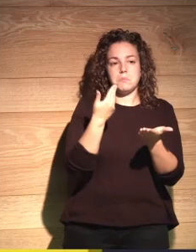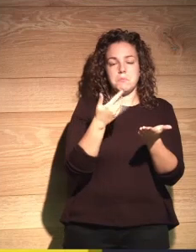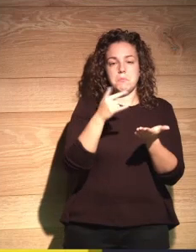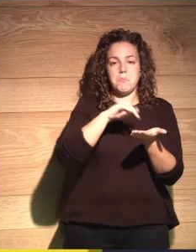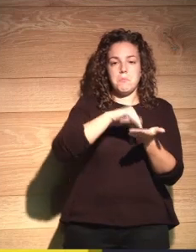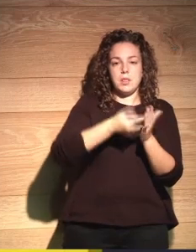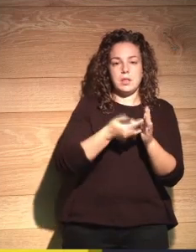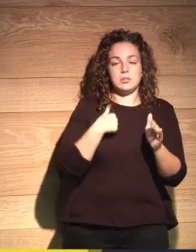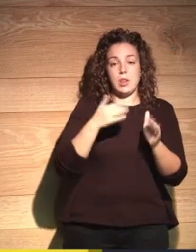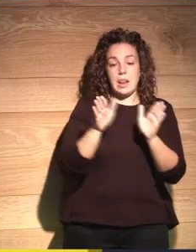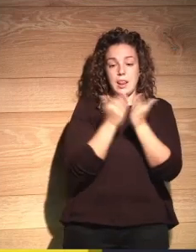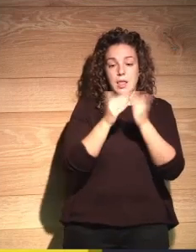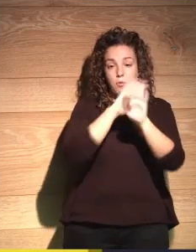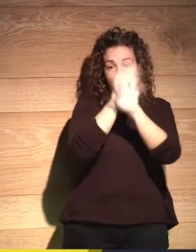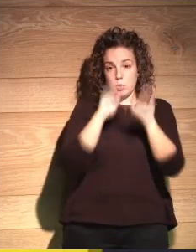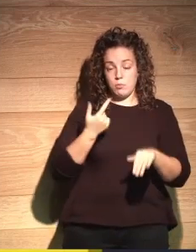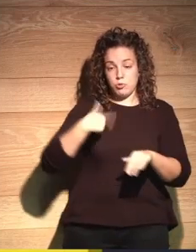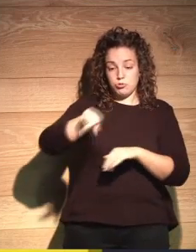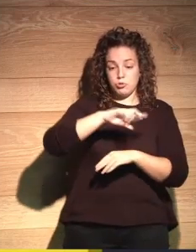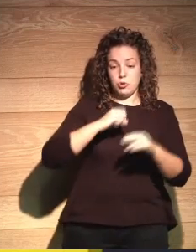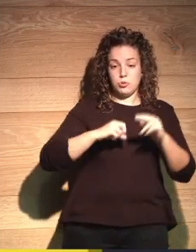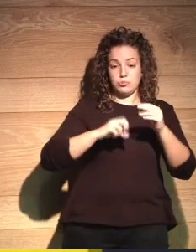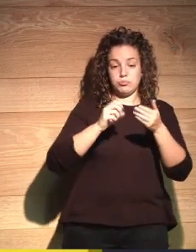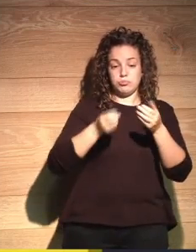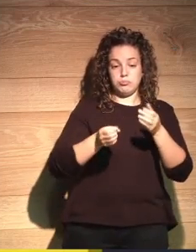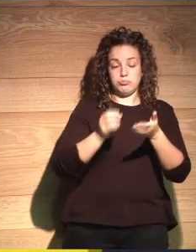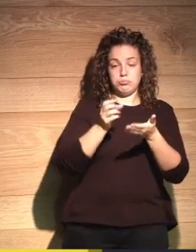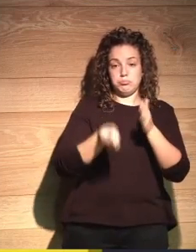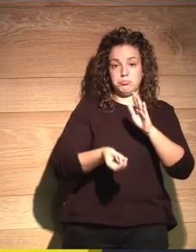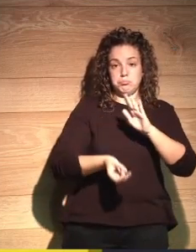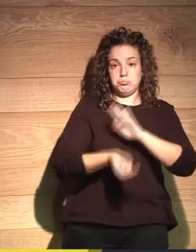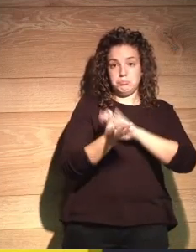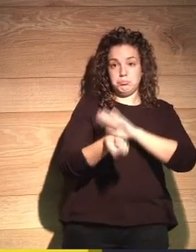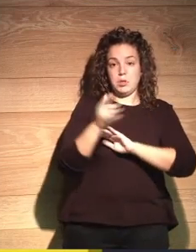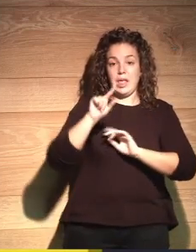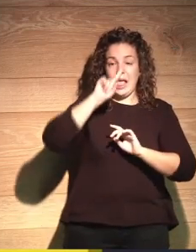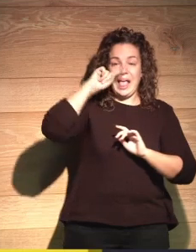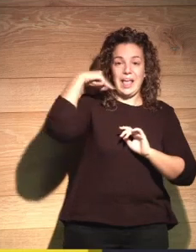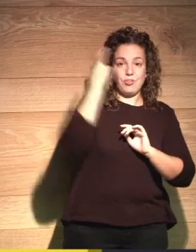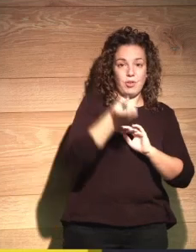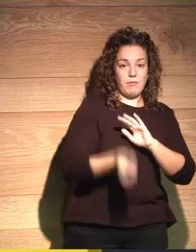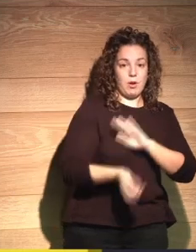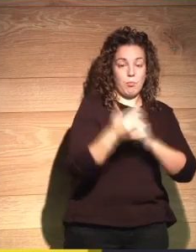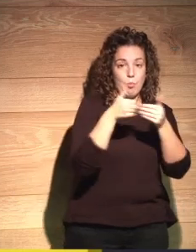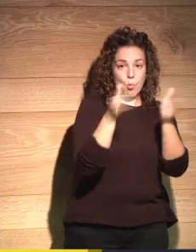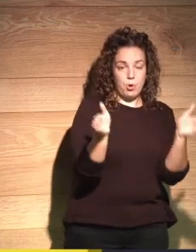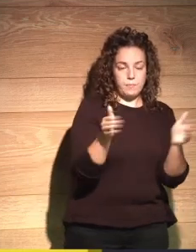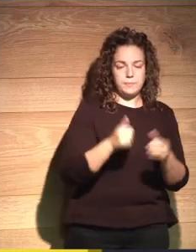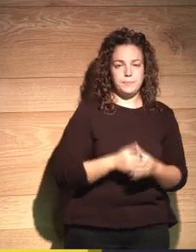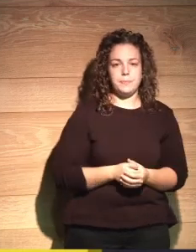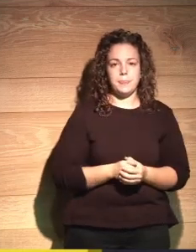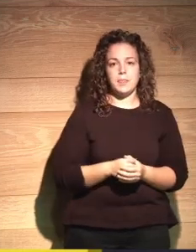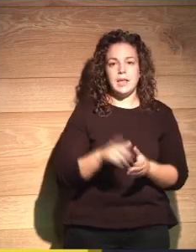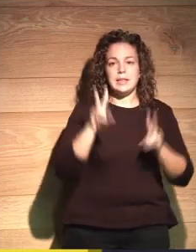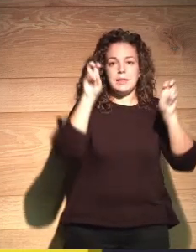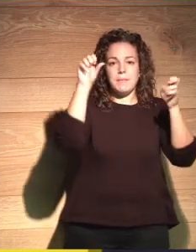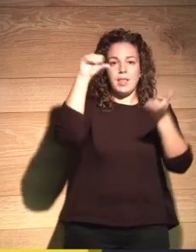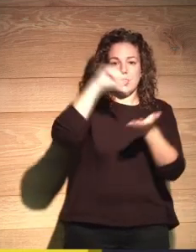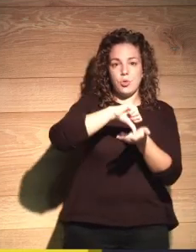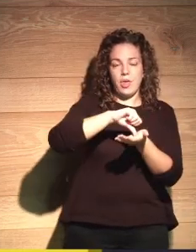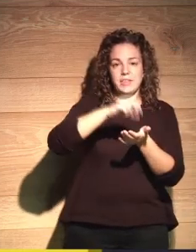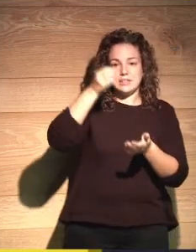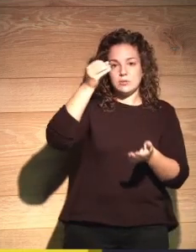to come out by Yale University Press next year. And we're doing with Antoine Picon, which is the Atlas of the Sensible City. And so how